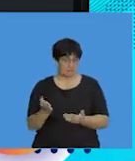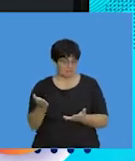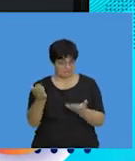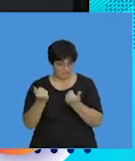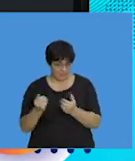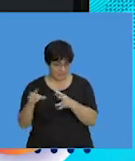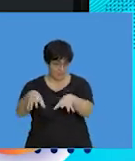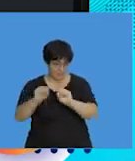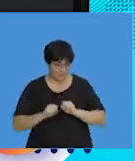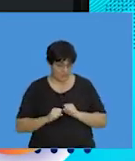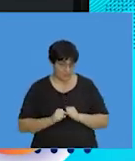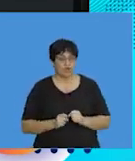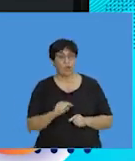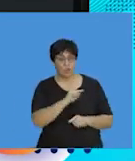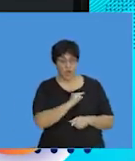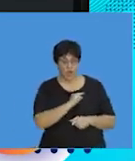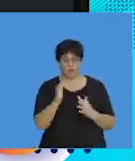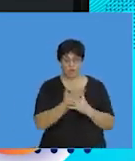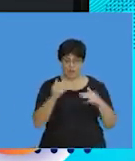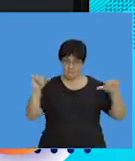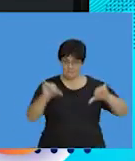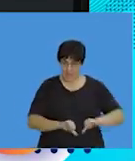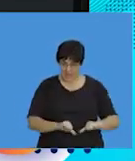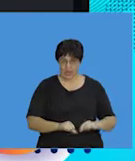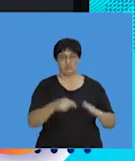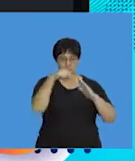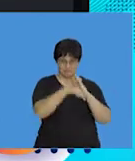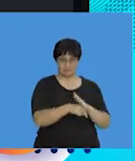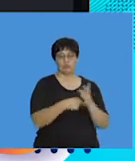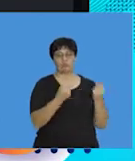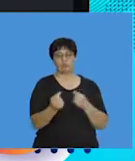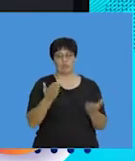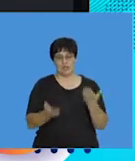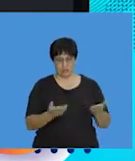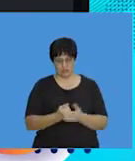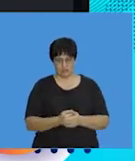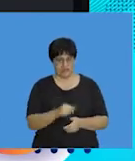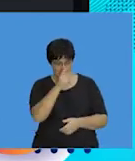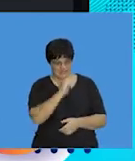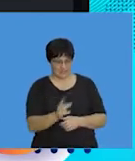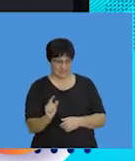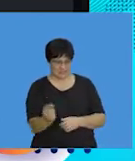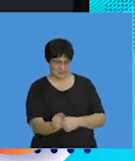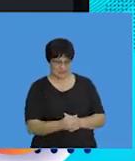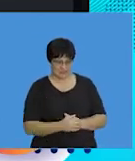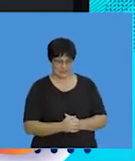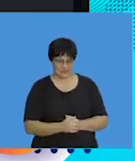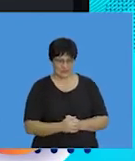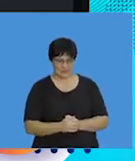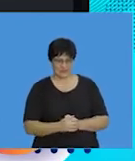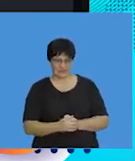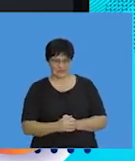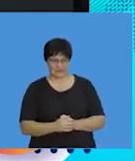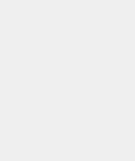pen, because when we come back, we're going to start getting into the nitty-gritty and doing some equations. So I'll see you in a couple